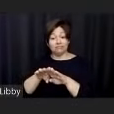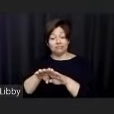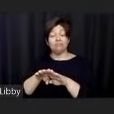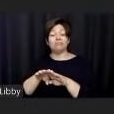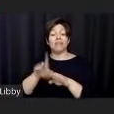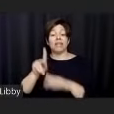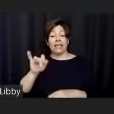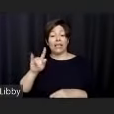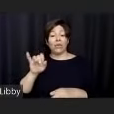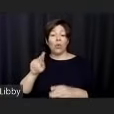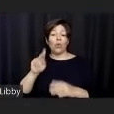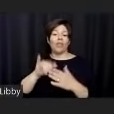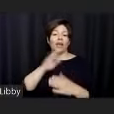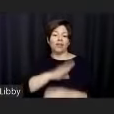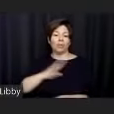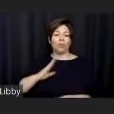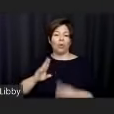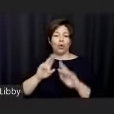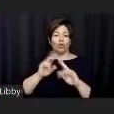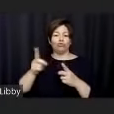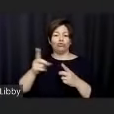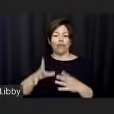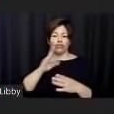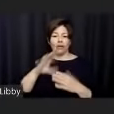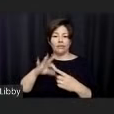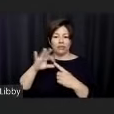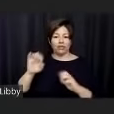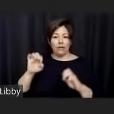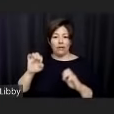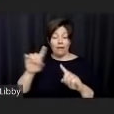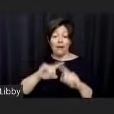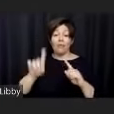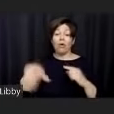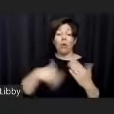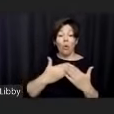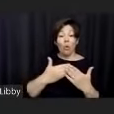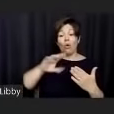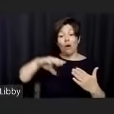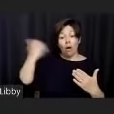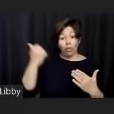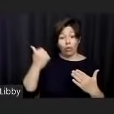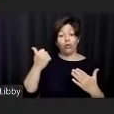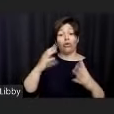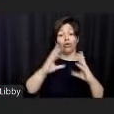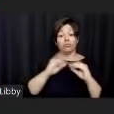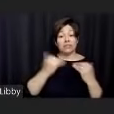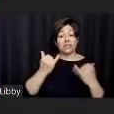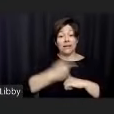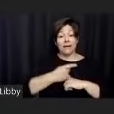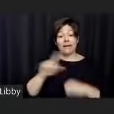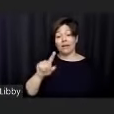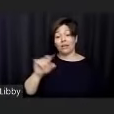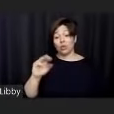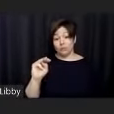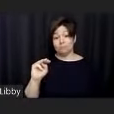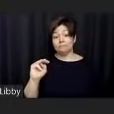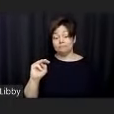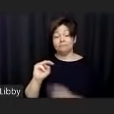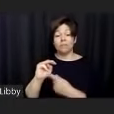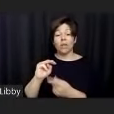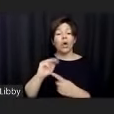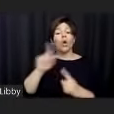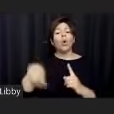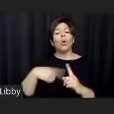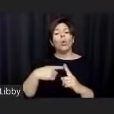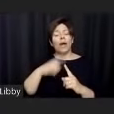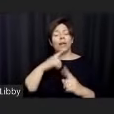Director Special Ed. But all concurrent sessions will be via Zoom. Once a Zoom room is filled, you will be put in a waiting list, so maybe